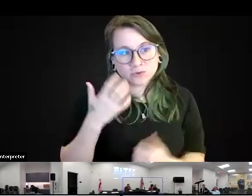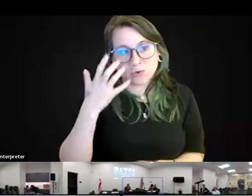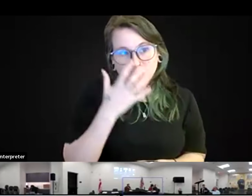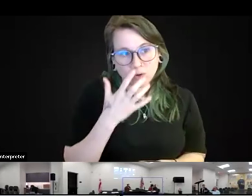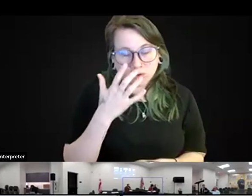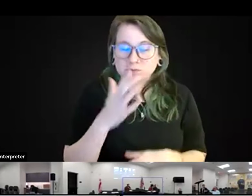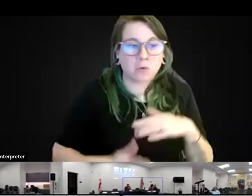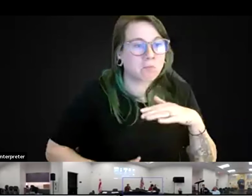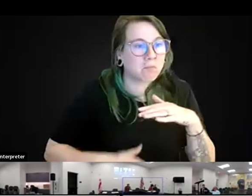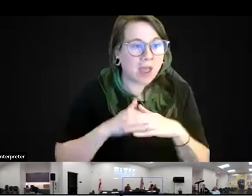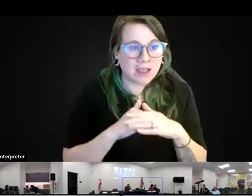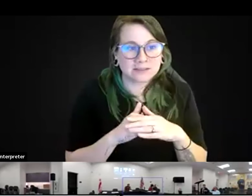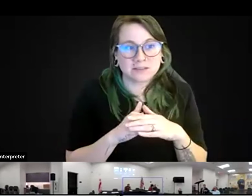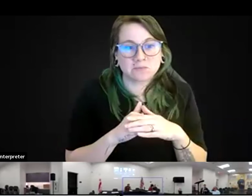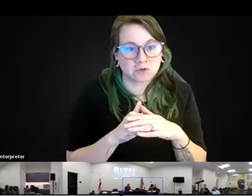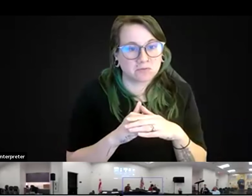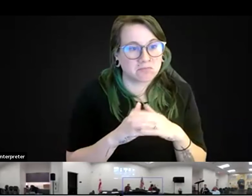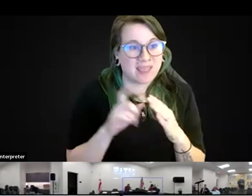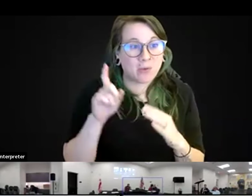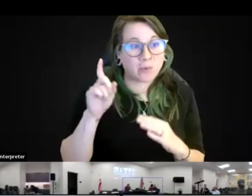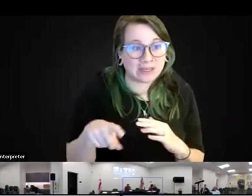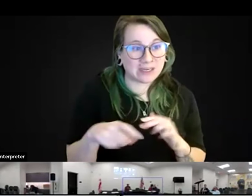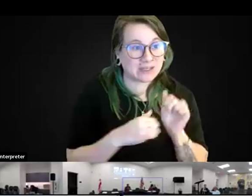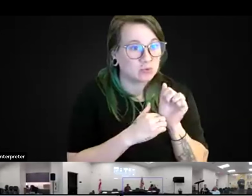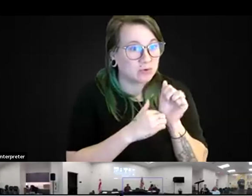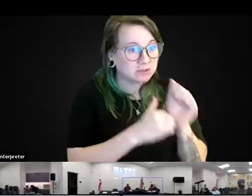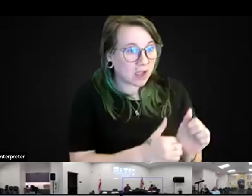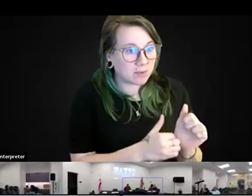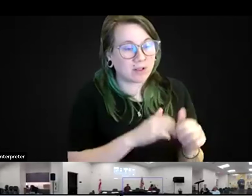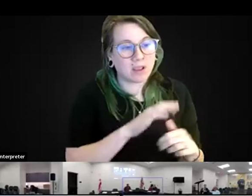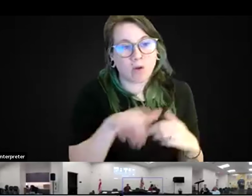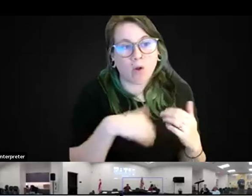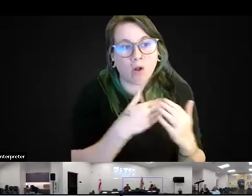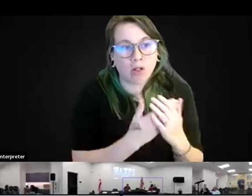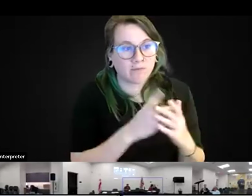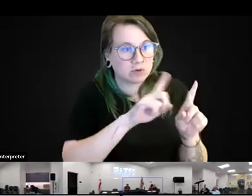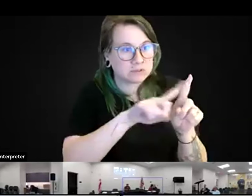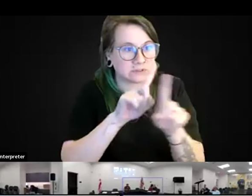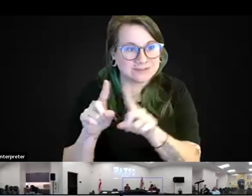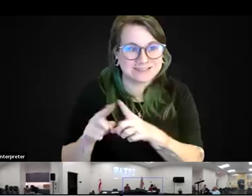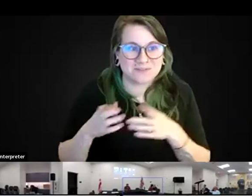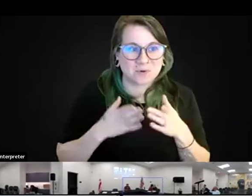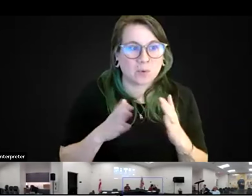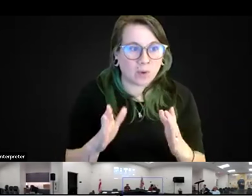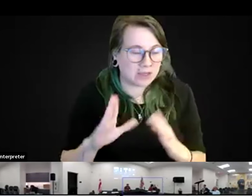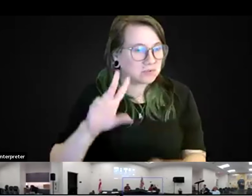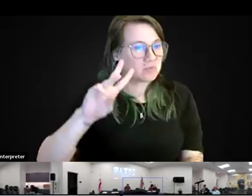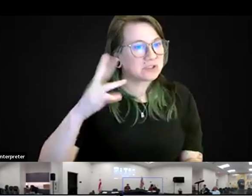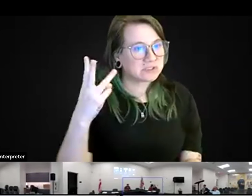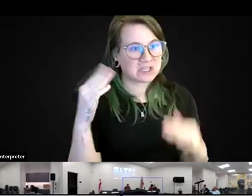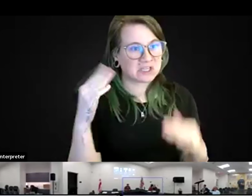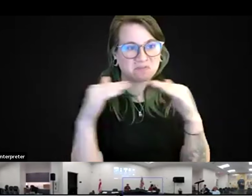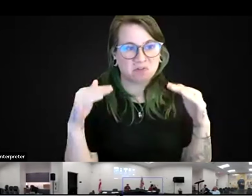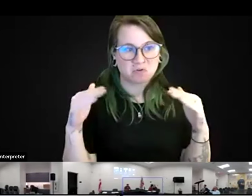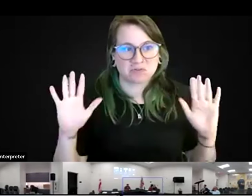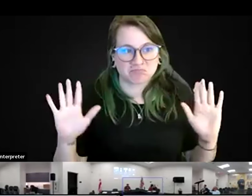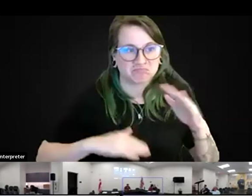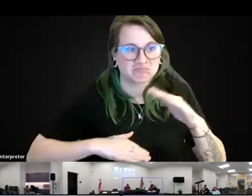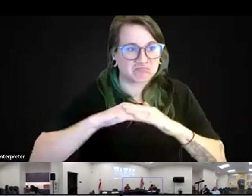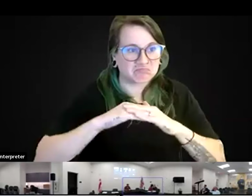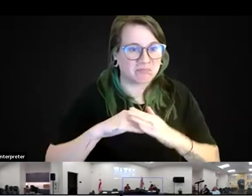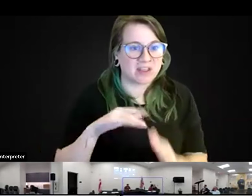maximum height that we needed to accommodate all those beds in different wings was 6 stories. So that's